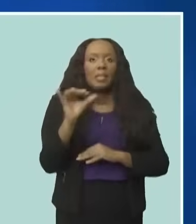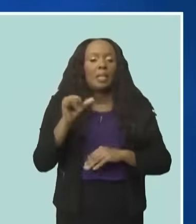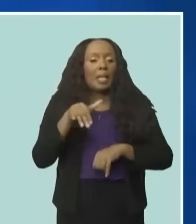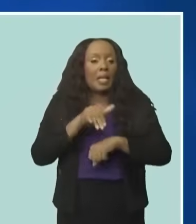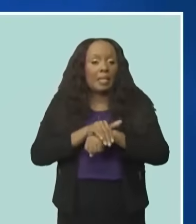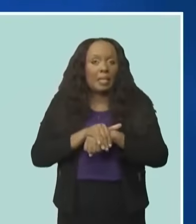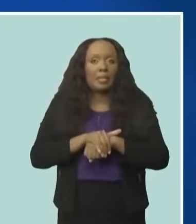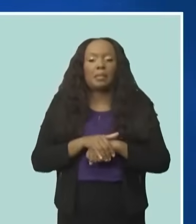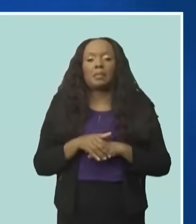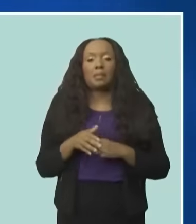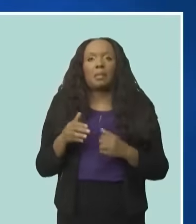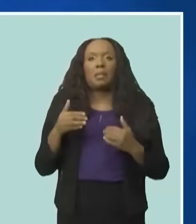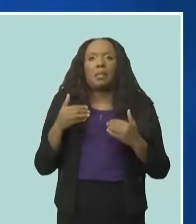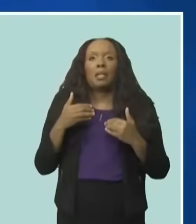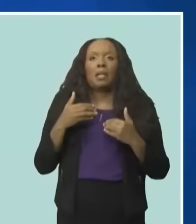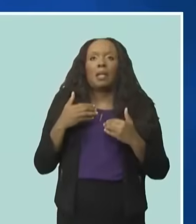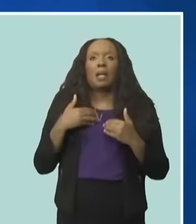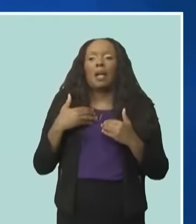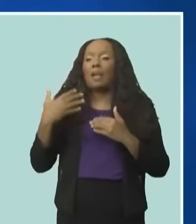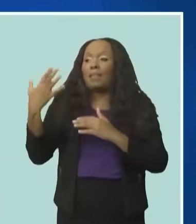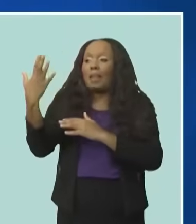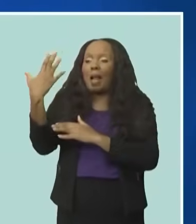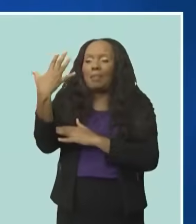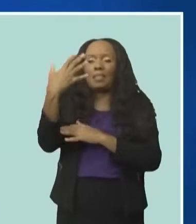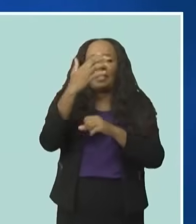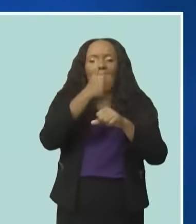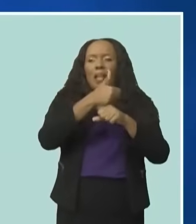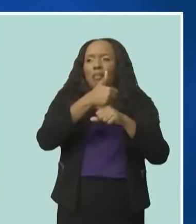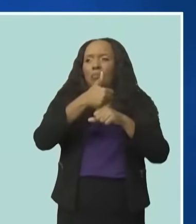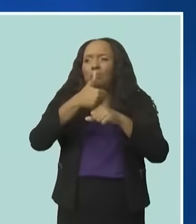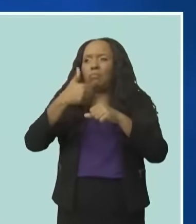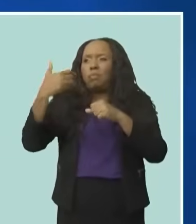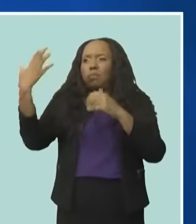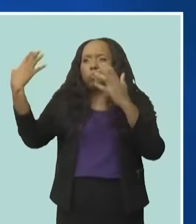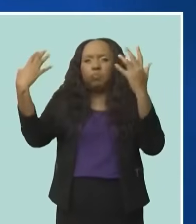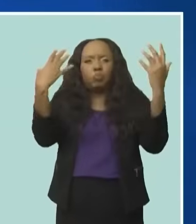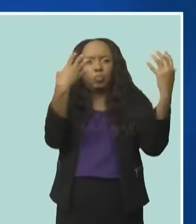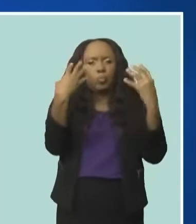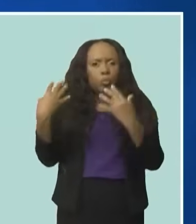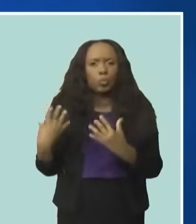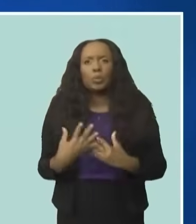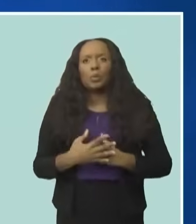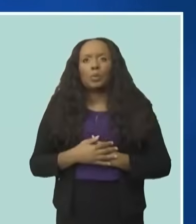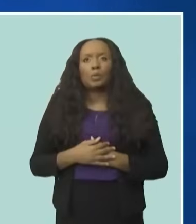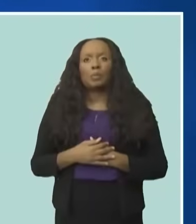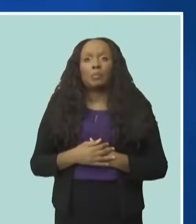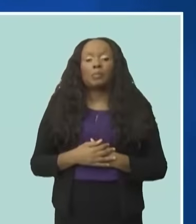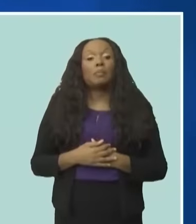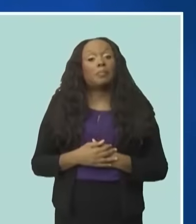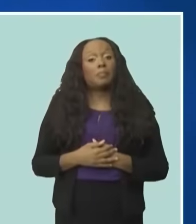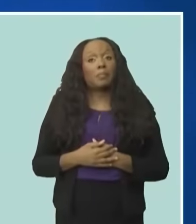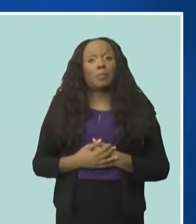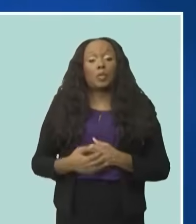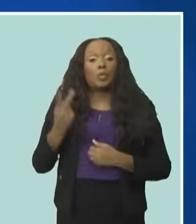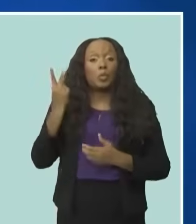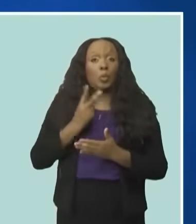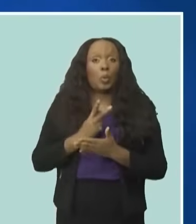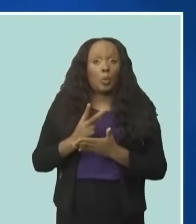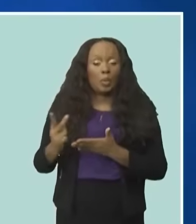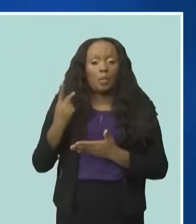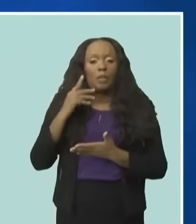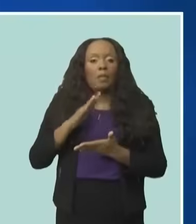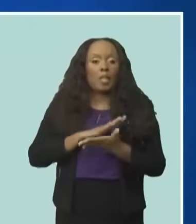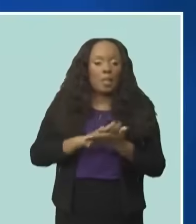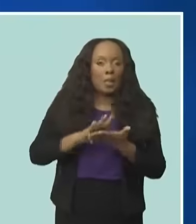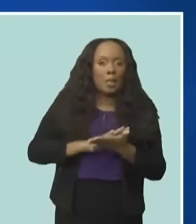you will have a camera looking after each other. The rebuilding work took 2 weeks, and resident Olivia Weeks is happy with the development. She says Fal